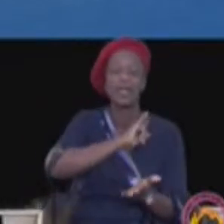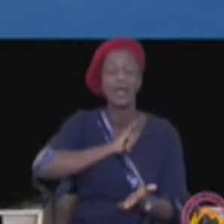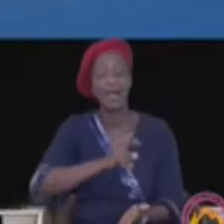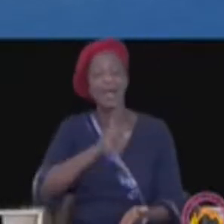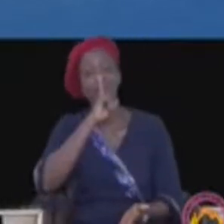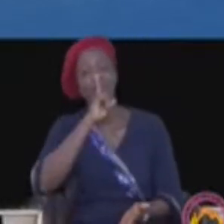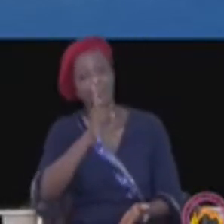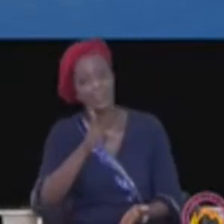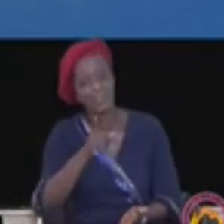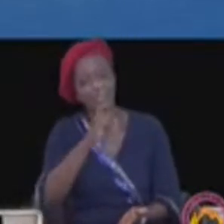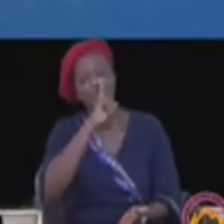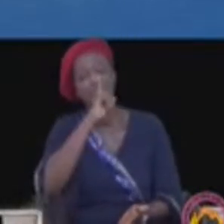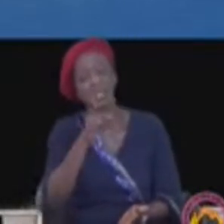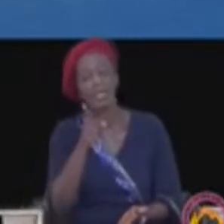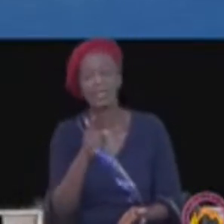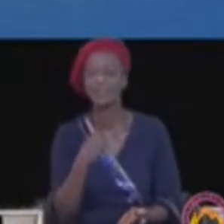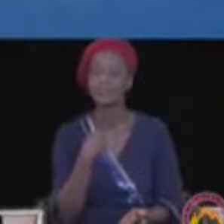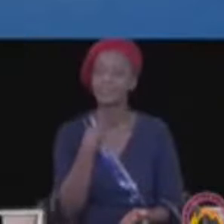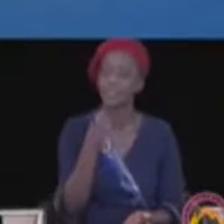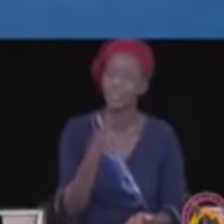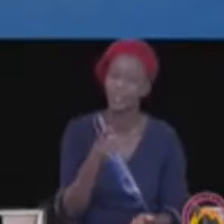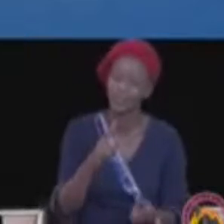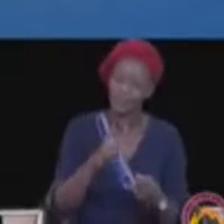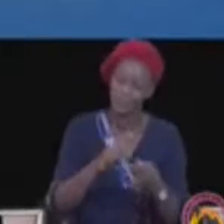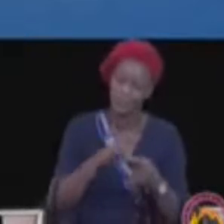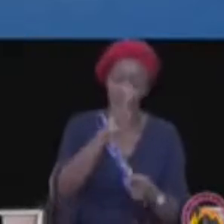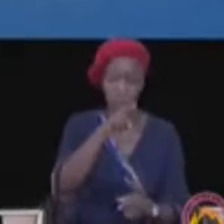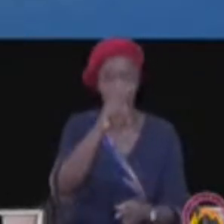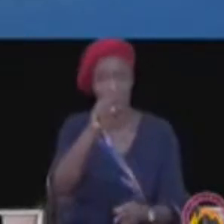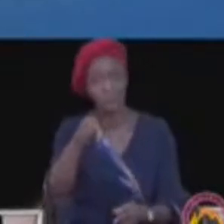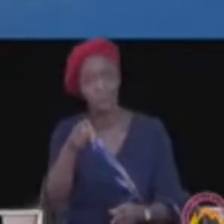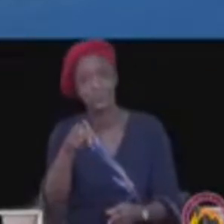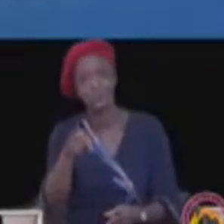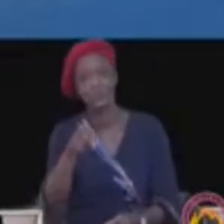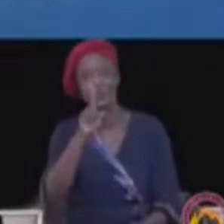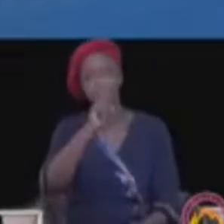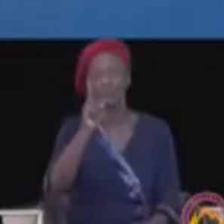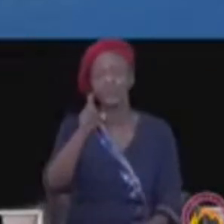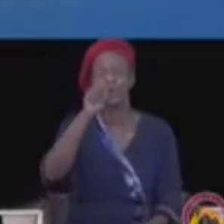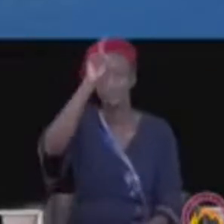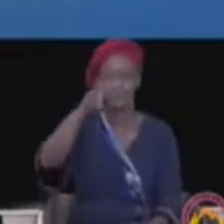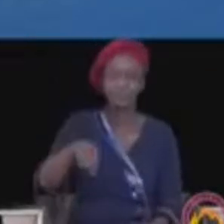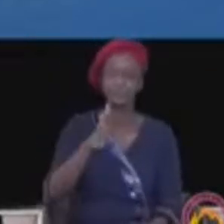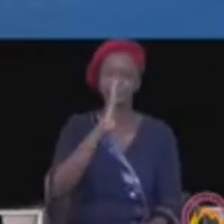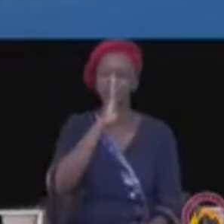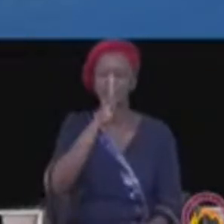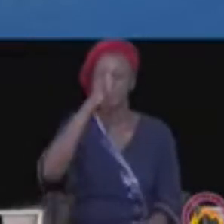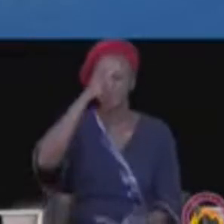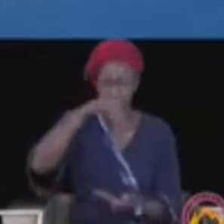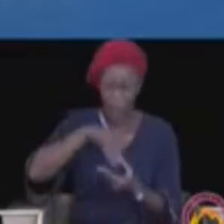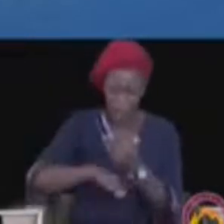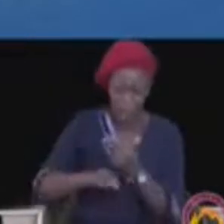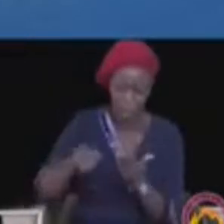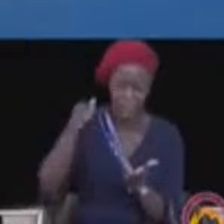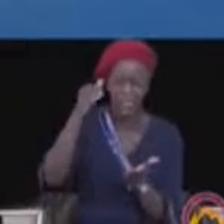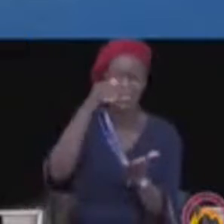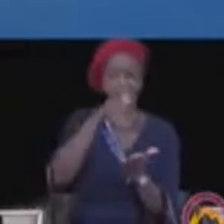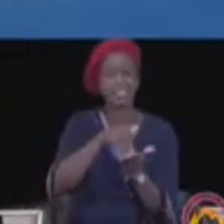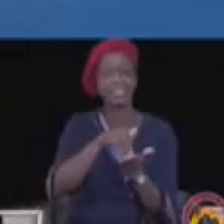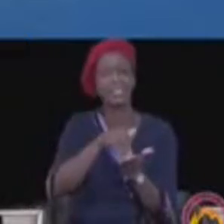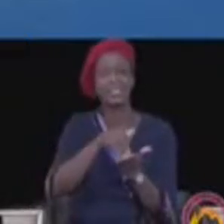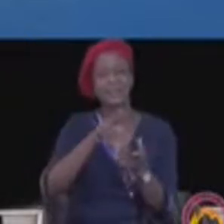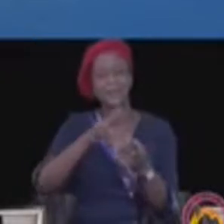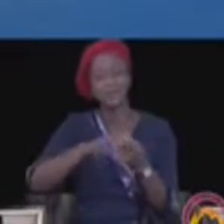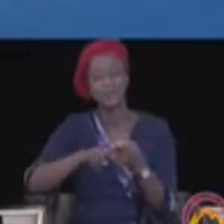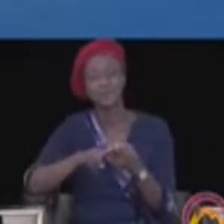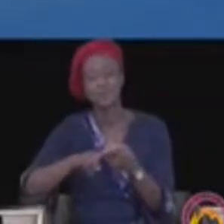again. I verily, verily say unto you, you must be born. Turn to someone to